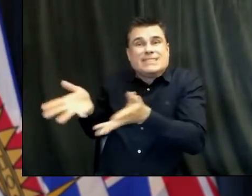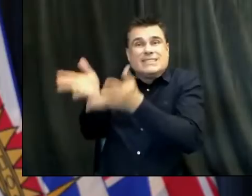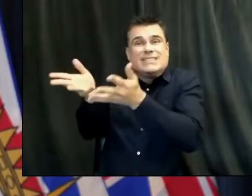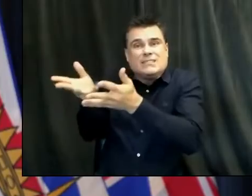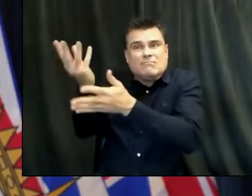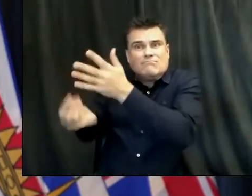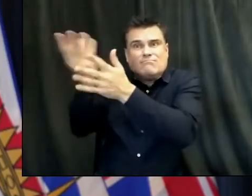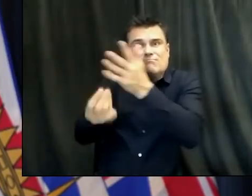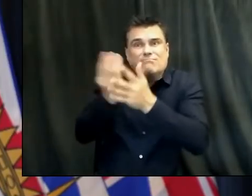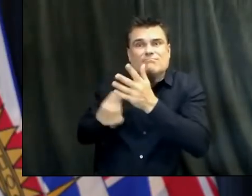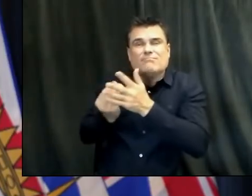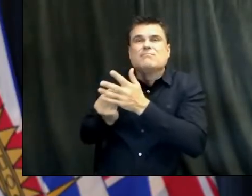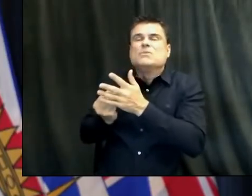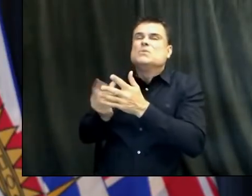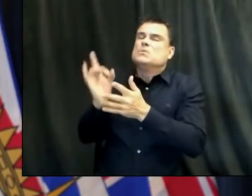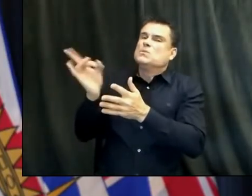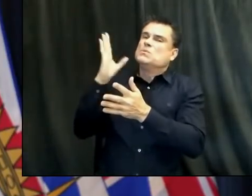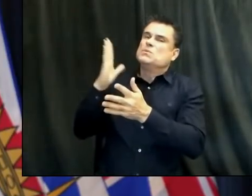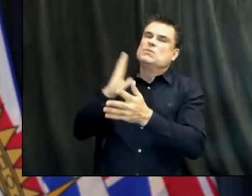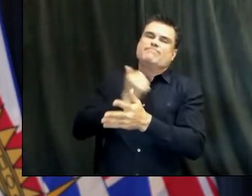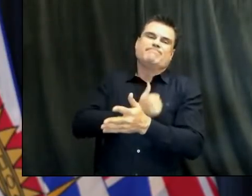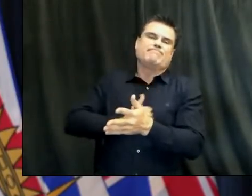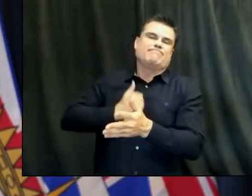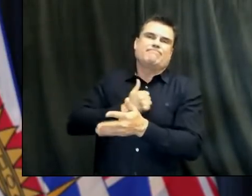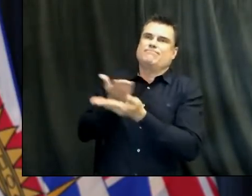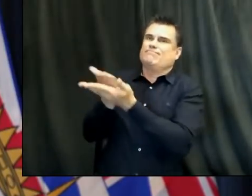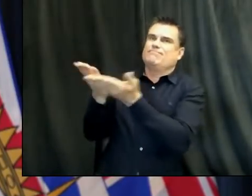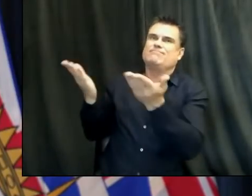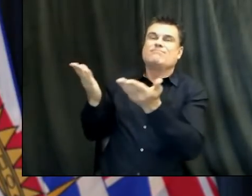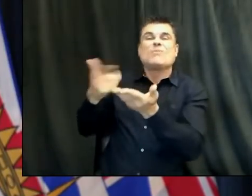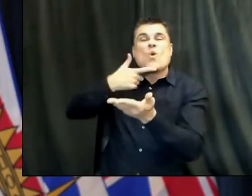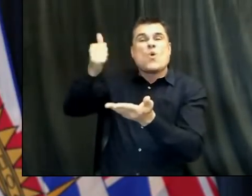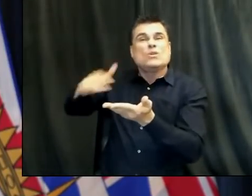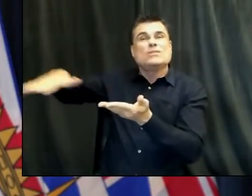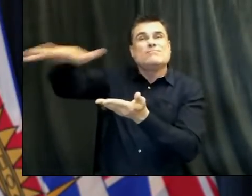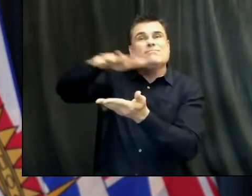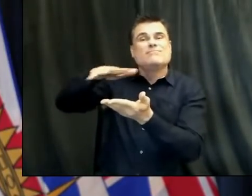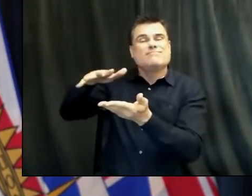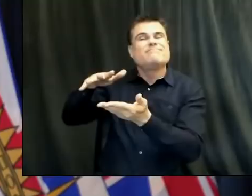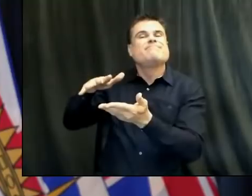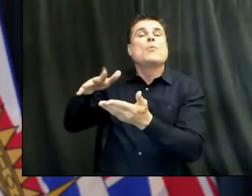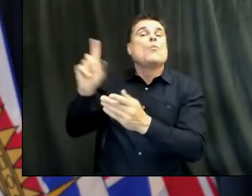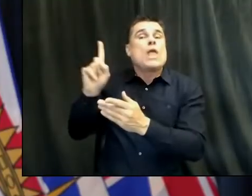living in long-term care, and we know how challenging that has been this last year.